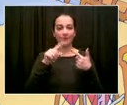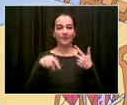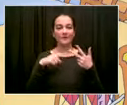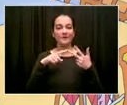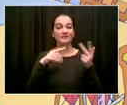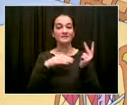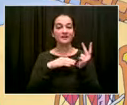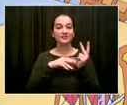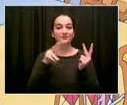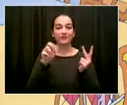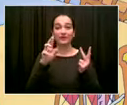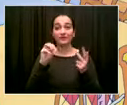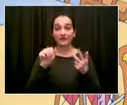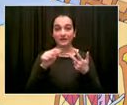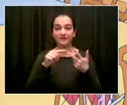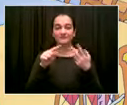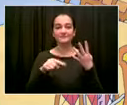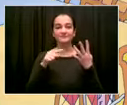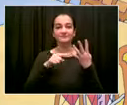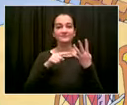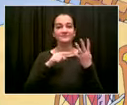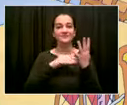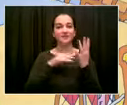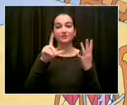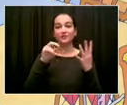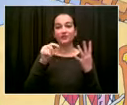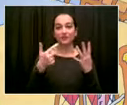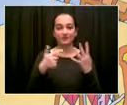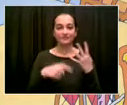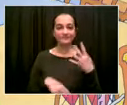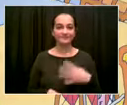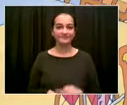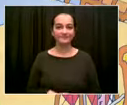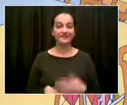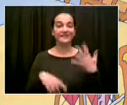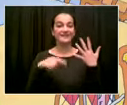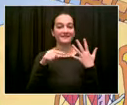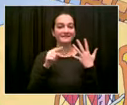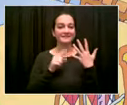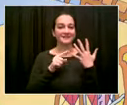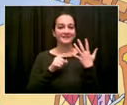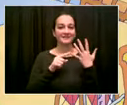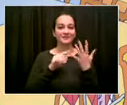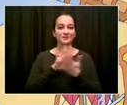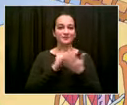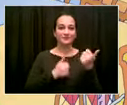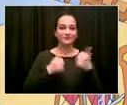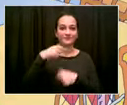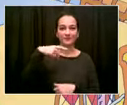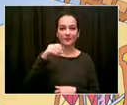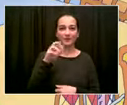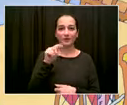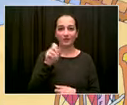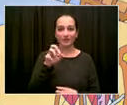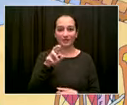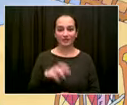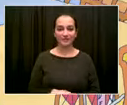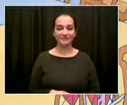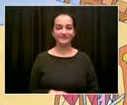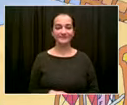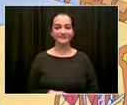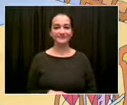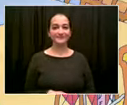Ted Long, Executive Director of Test and Trace, and Chancellor Misha Ross Porter. Our first question for today goes to Andrew Siff